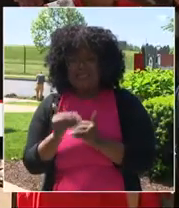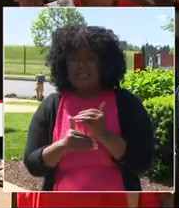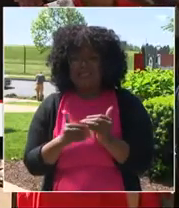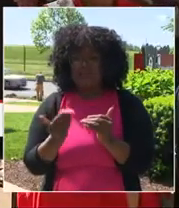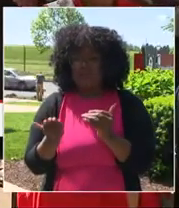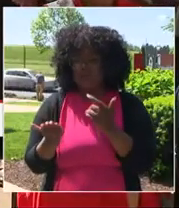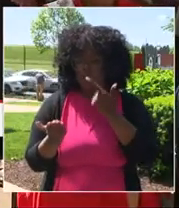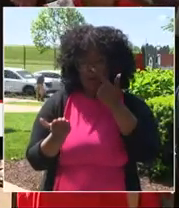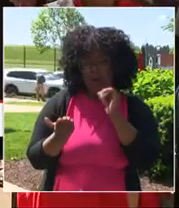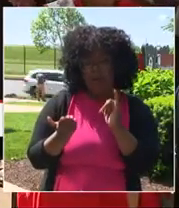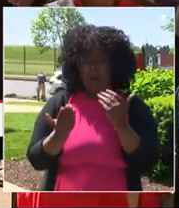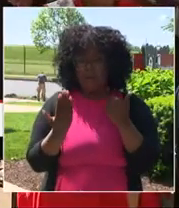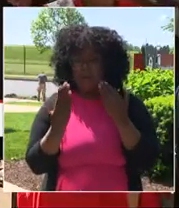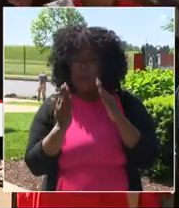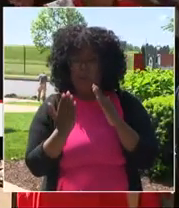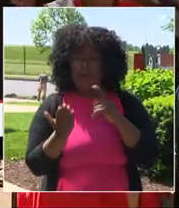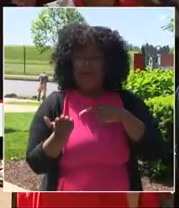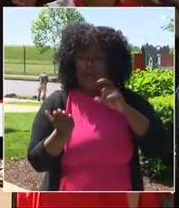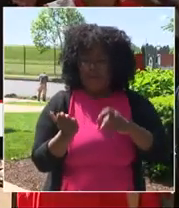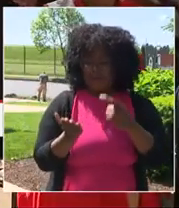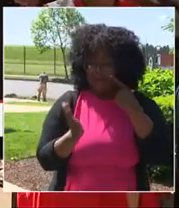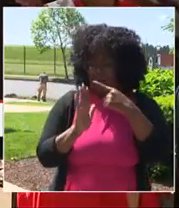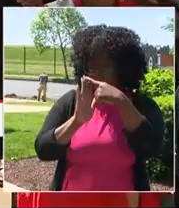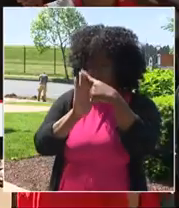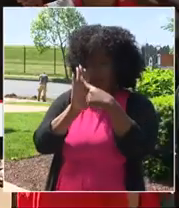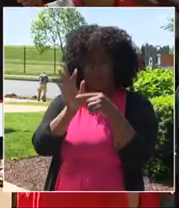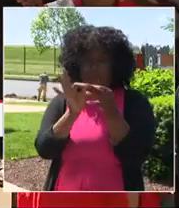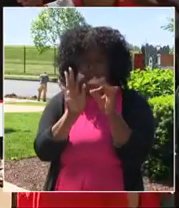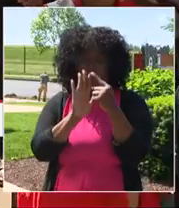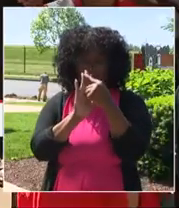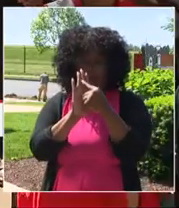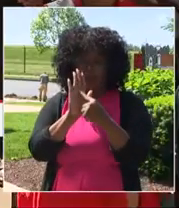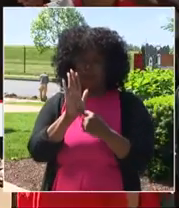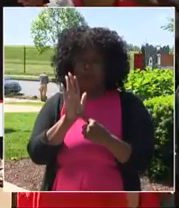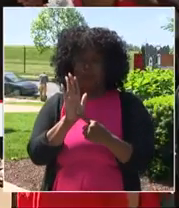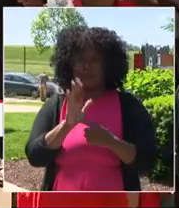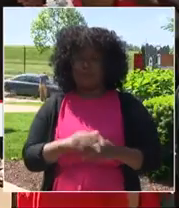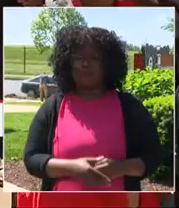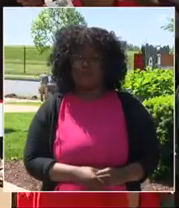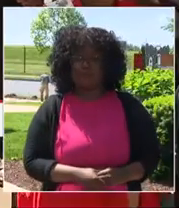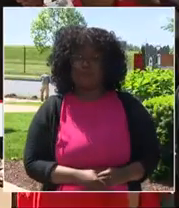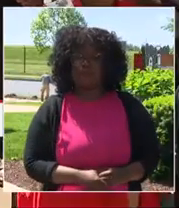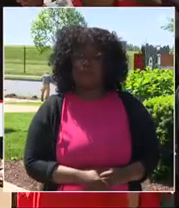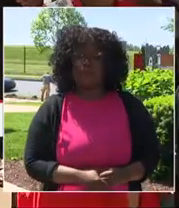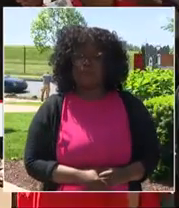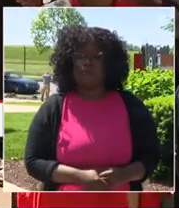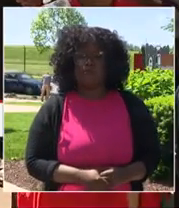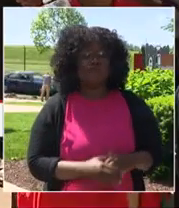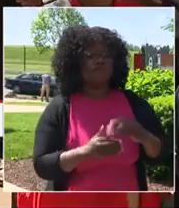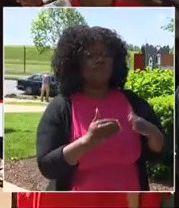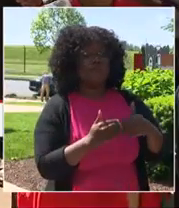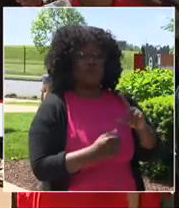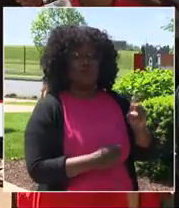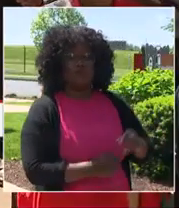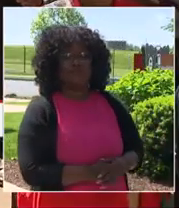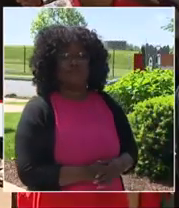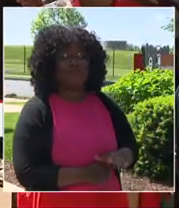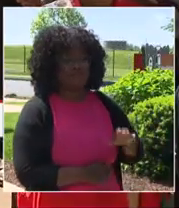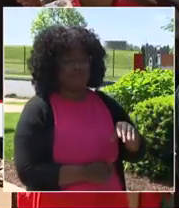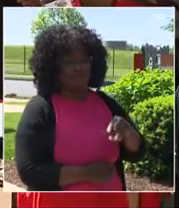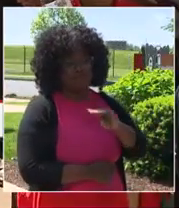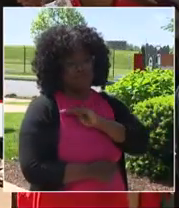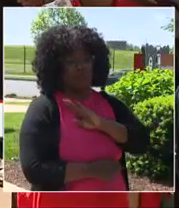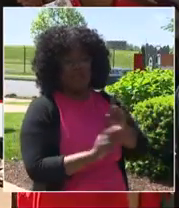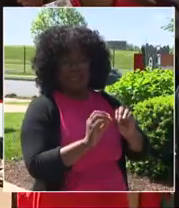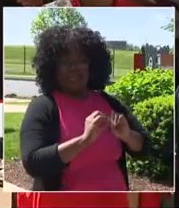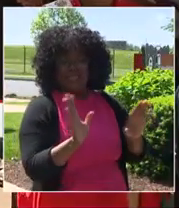see the language and the law. Yes. Mayor, it was pretty clear that everyone will be hit by this, but can you talk about how this will be, the